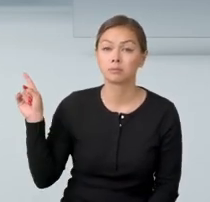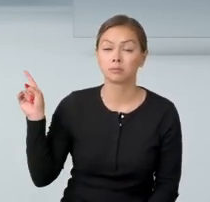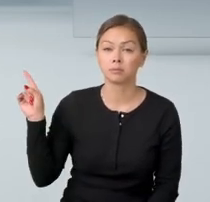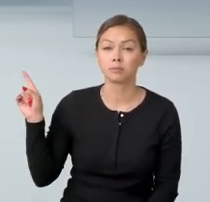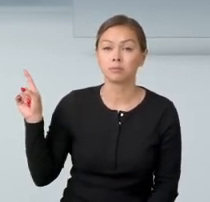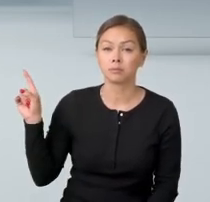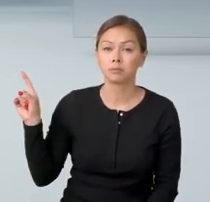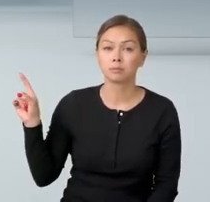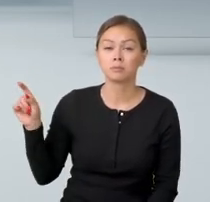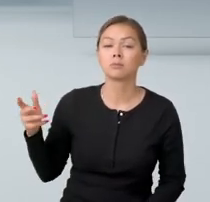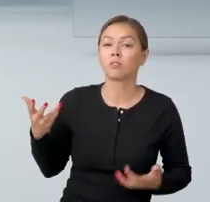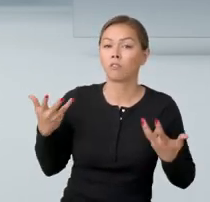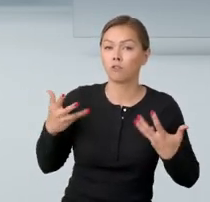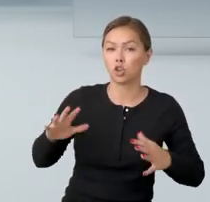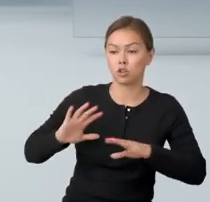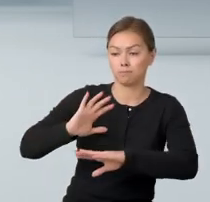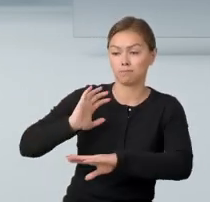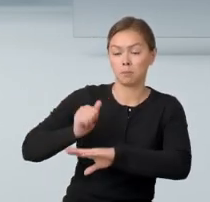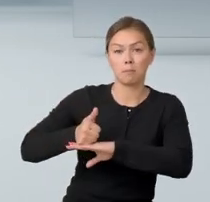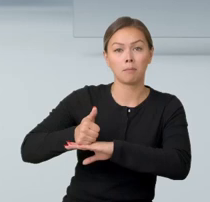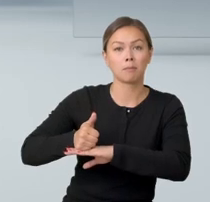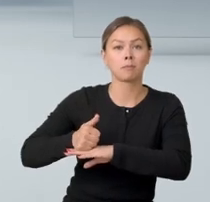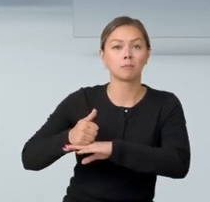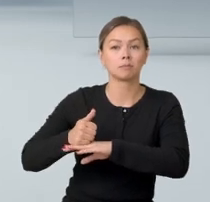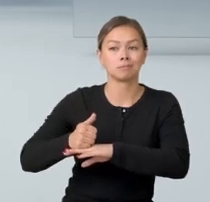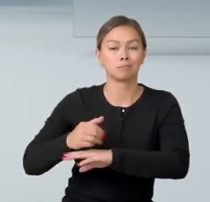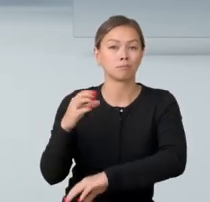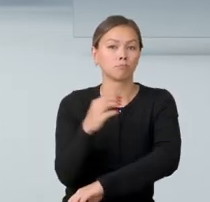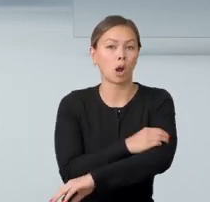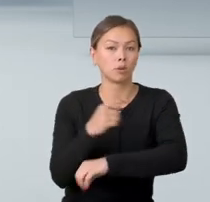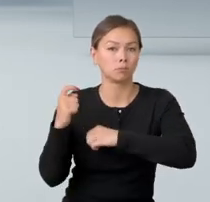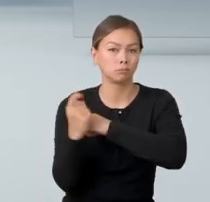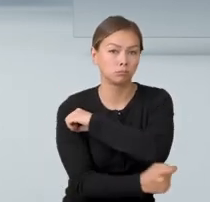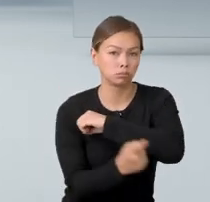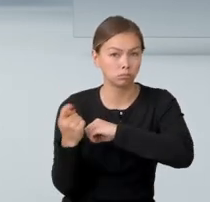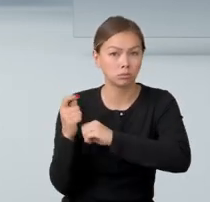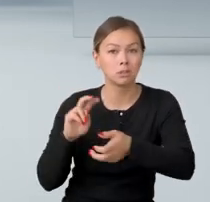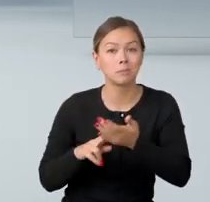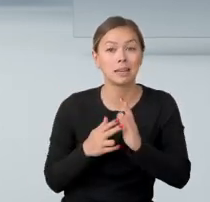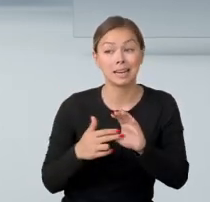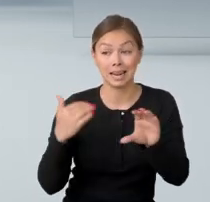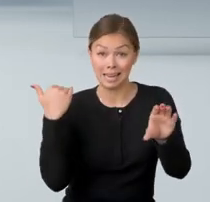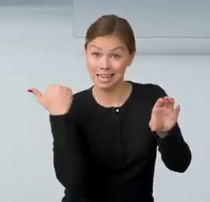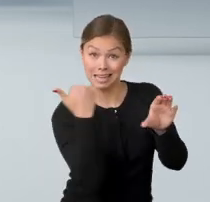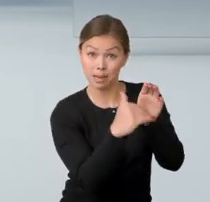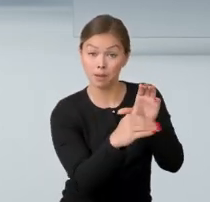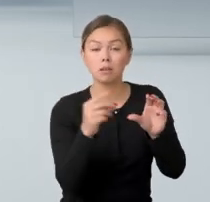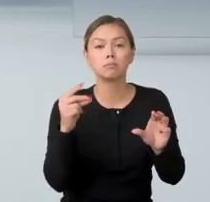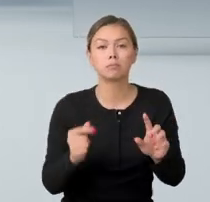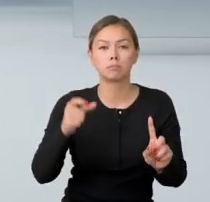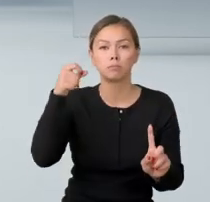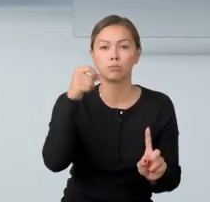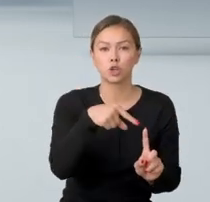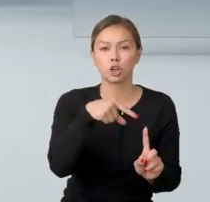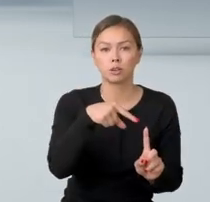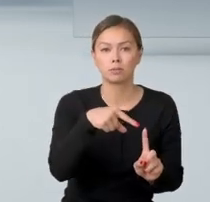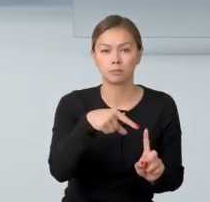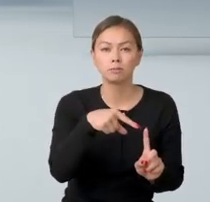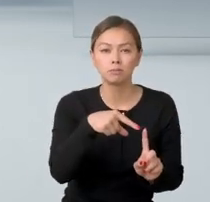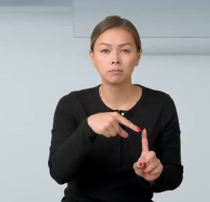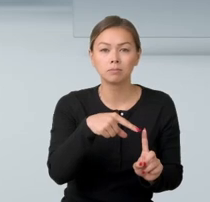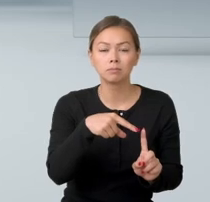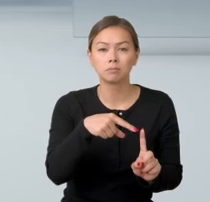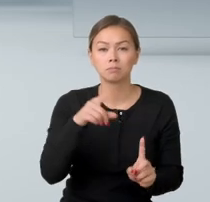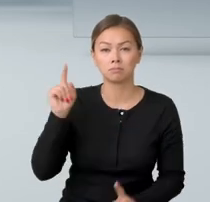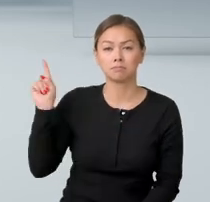and as you are going to see we have created a party automate that is triggered every time that